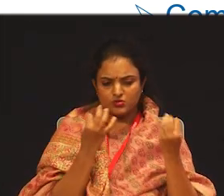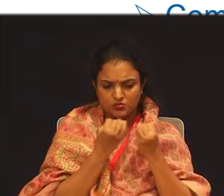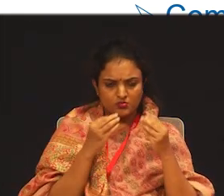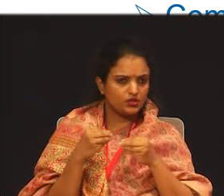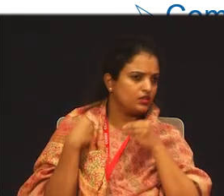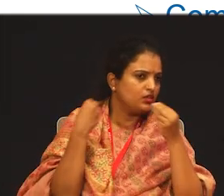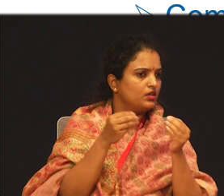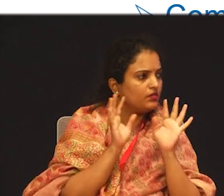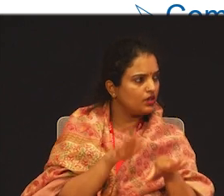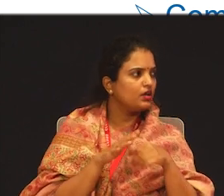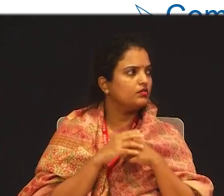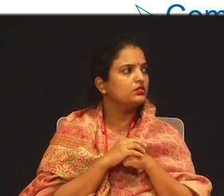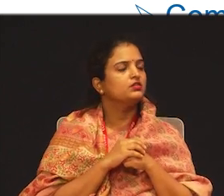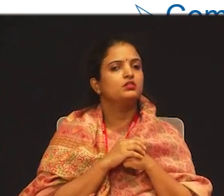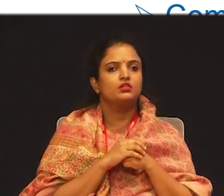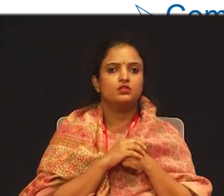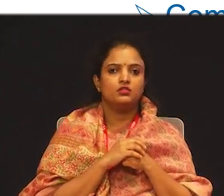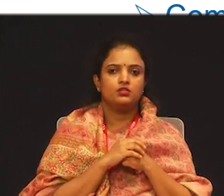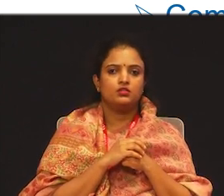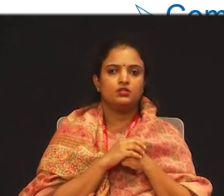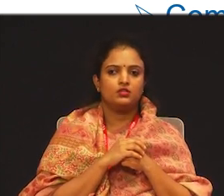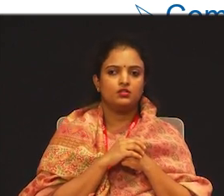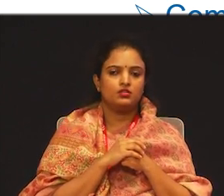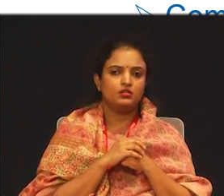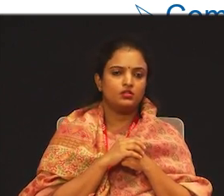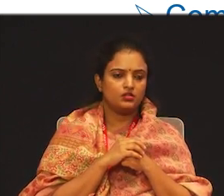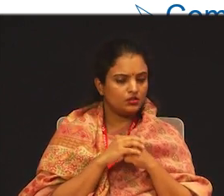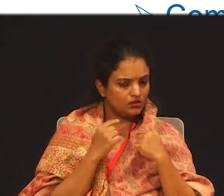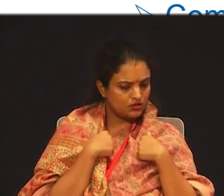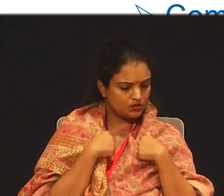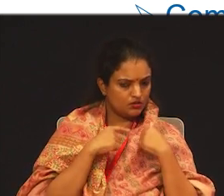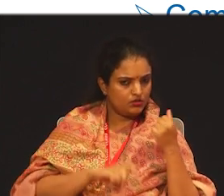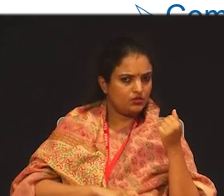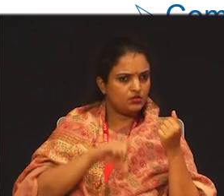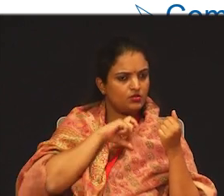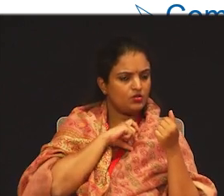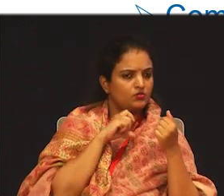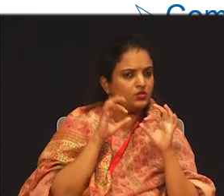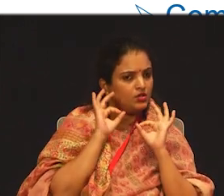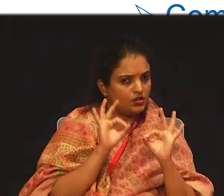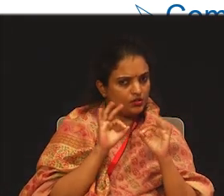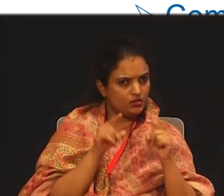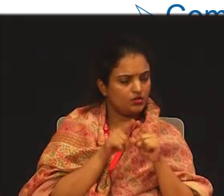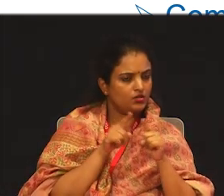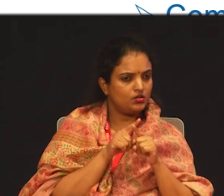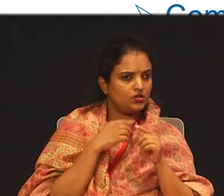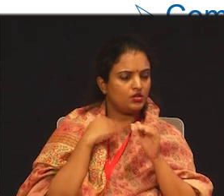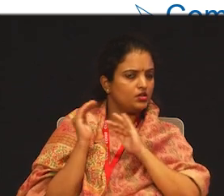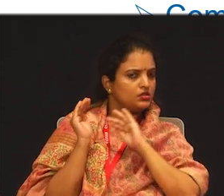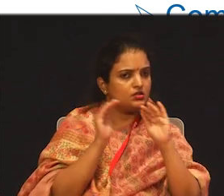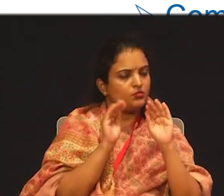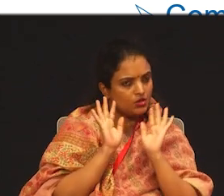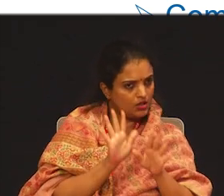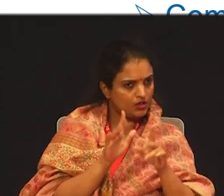functions. But am I confident enough? Am I getting enough support from the